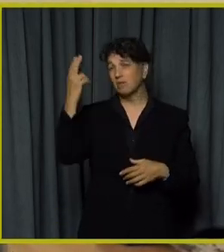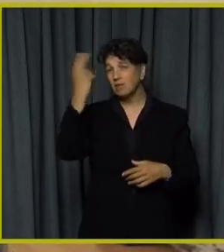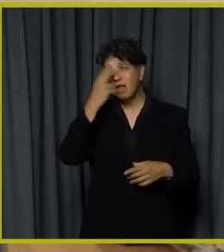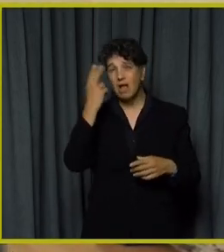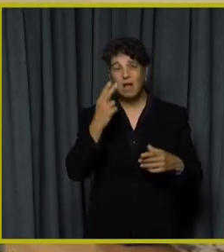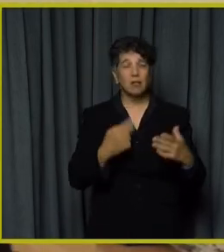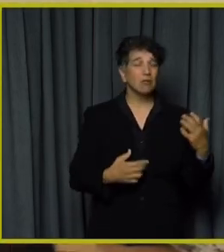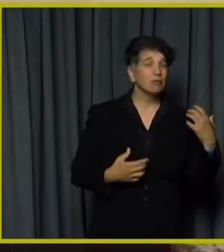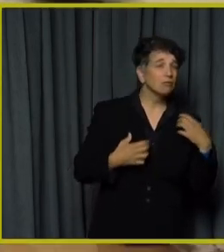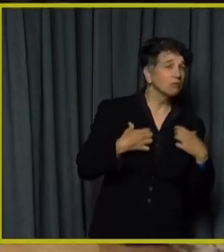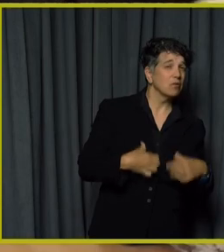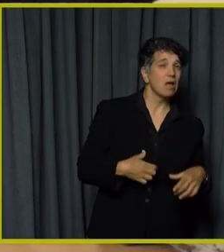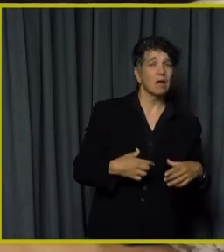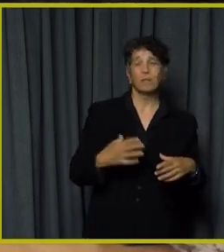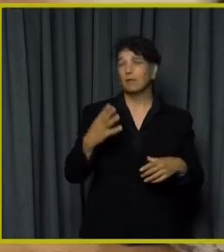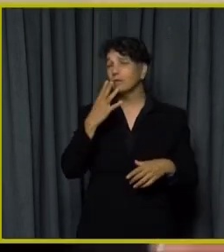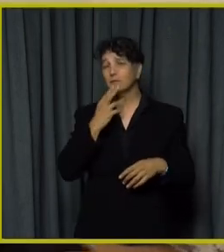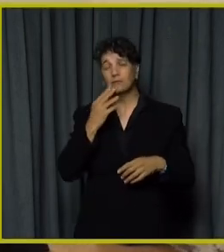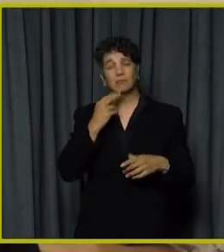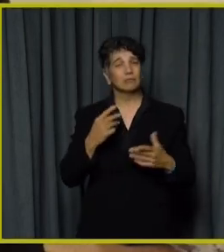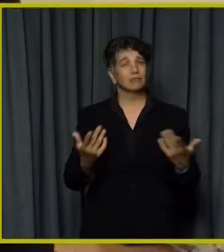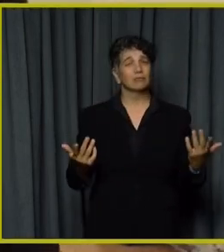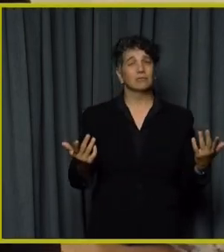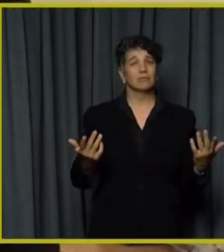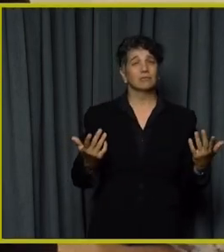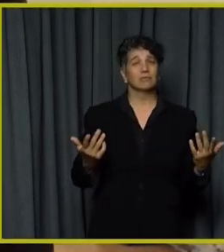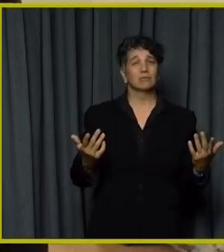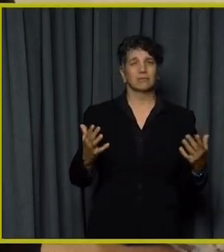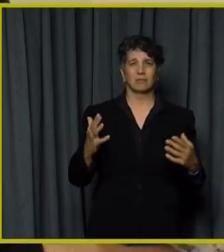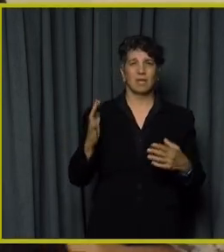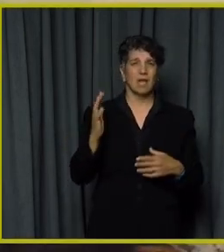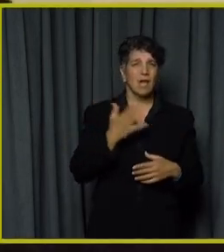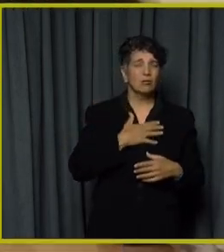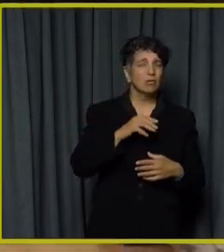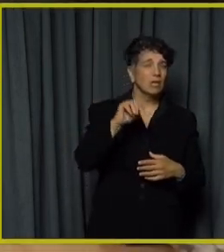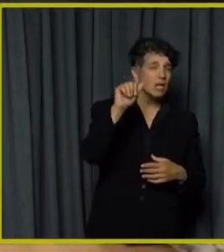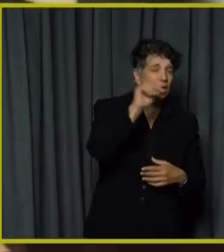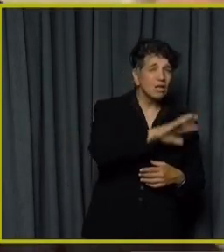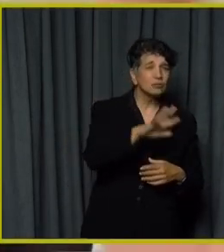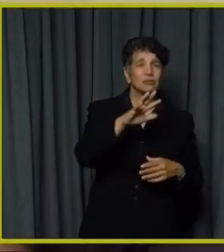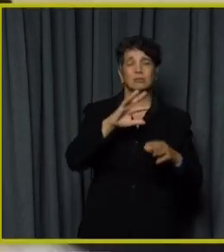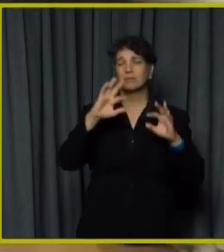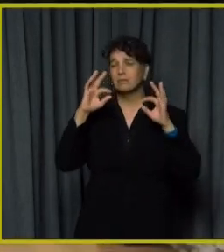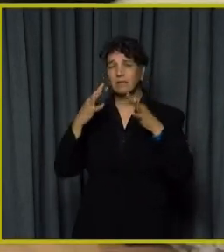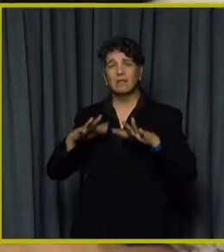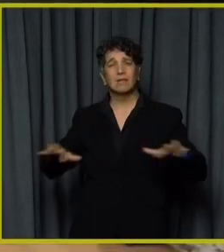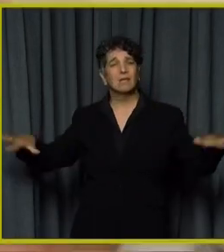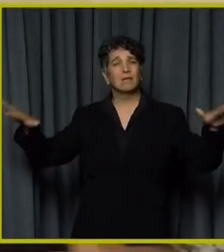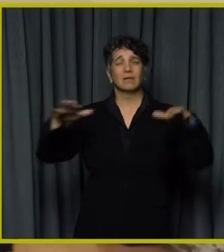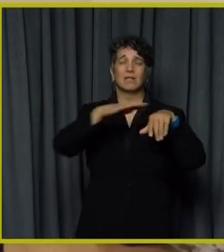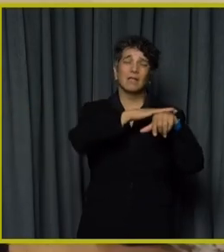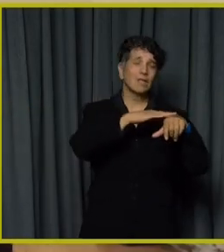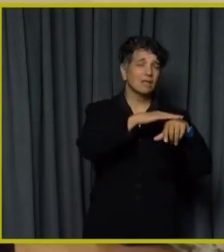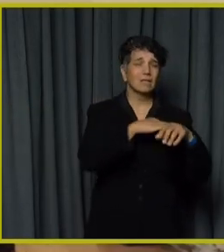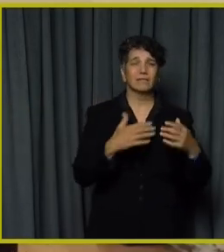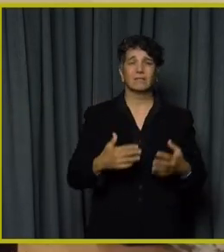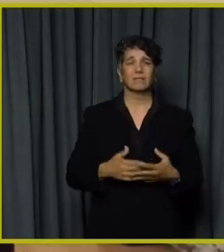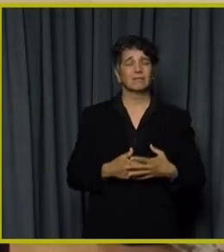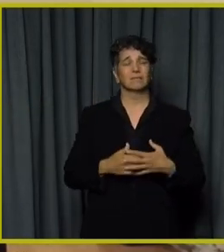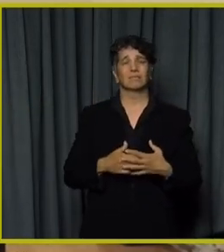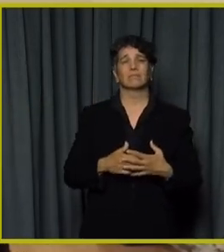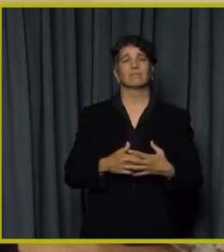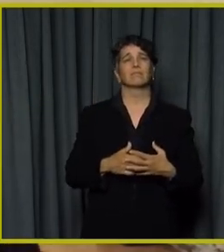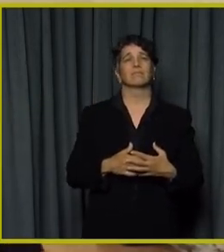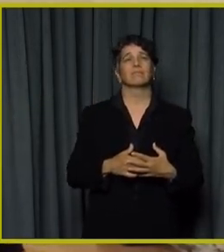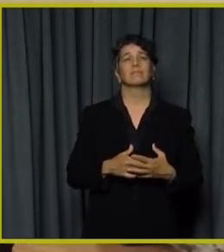Jewish brother, and Grace Boggs, our Asian sister, and indigenous people, Russell Means and